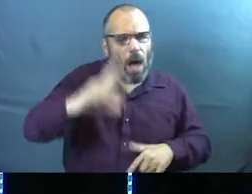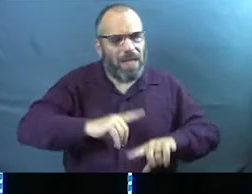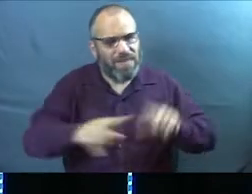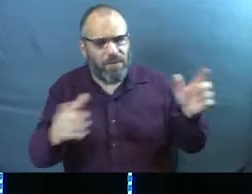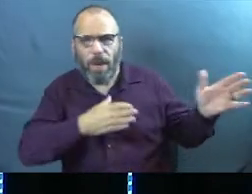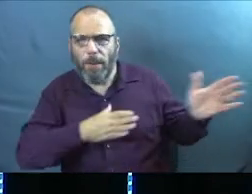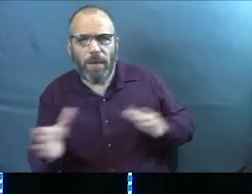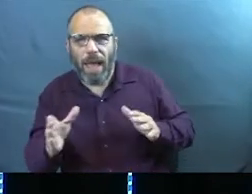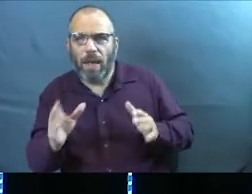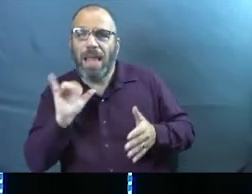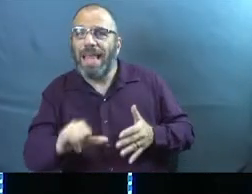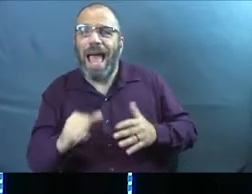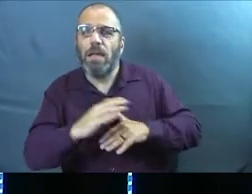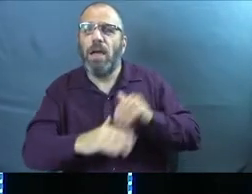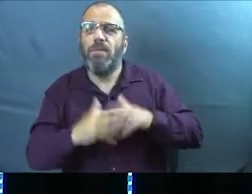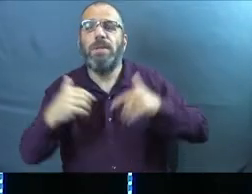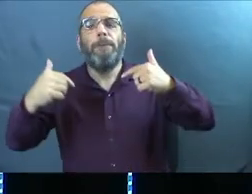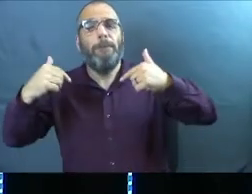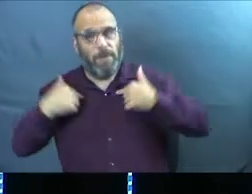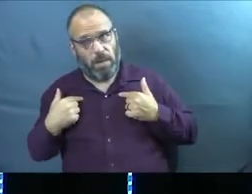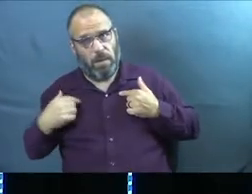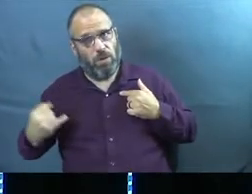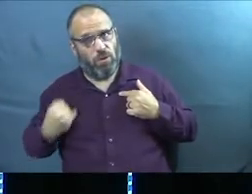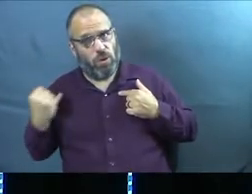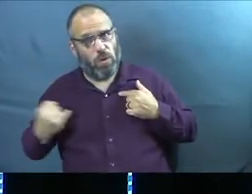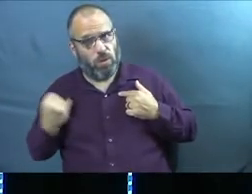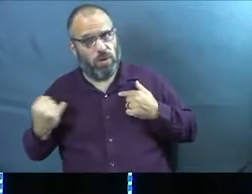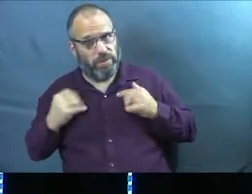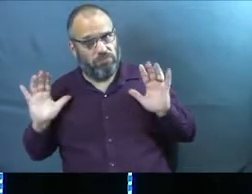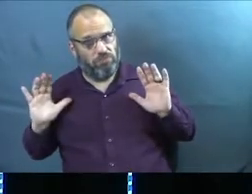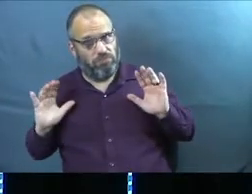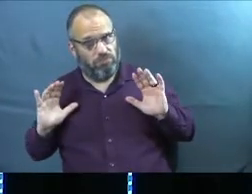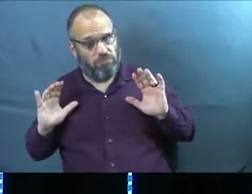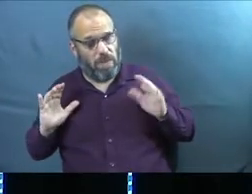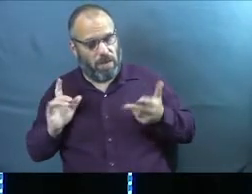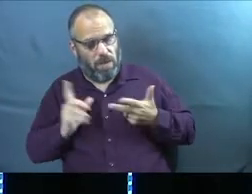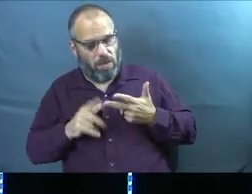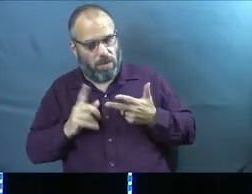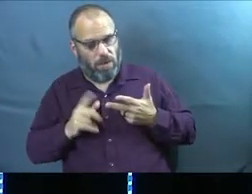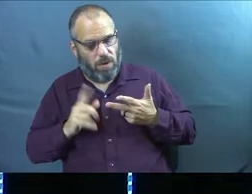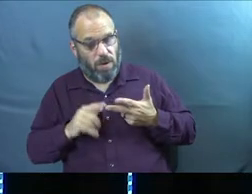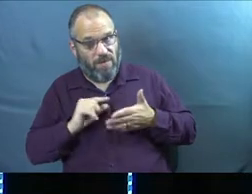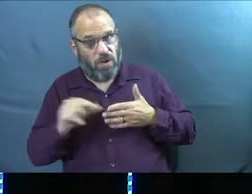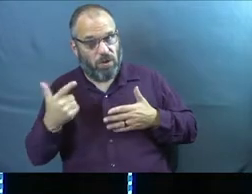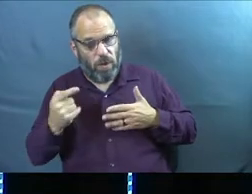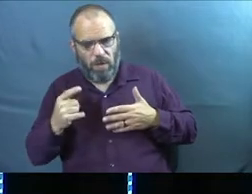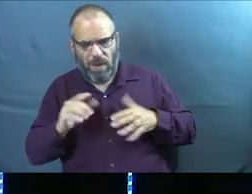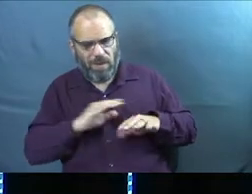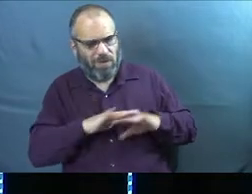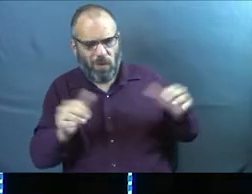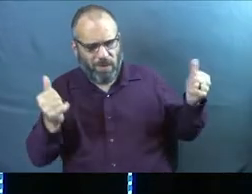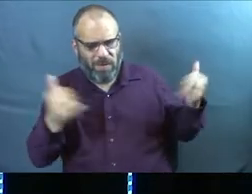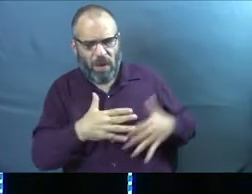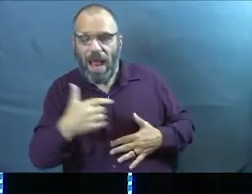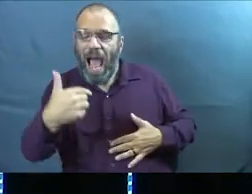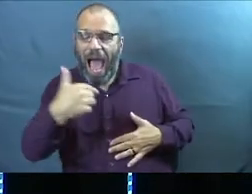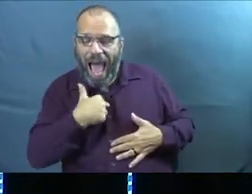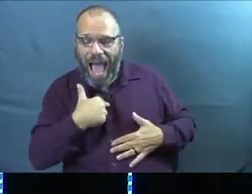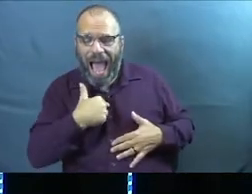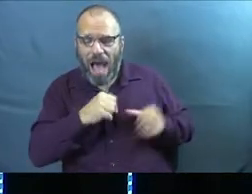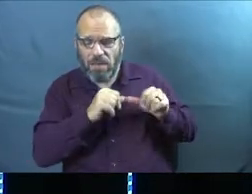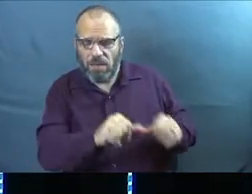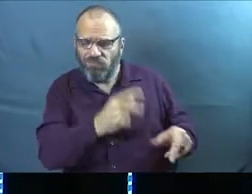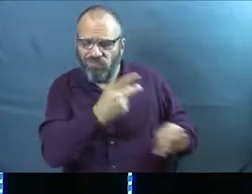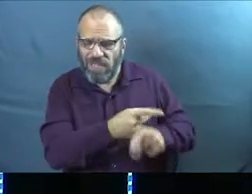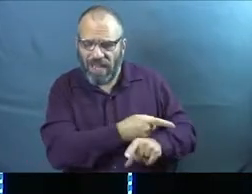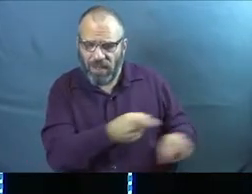another plan, and that comforts me. That brings me comfort. And then third, verse 21, don't be afraid. I will continue to